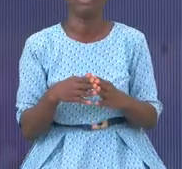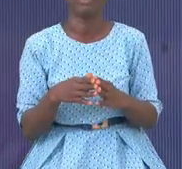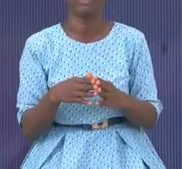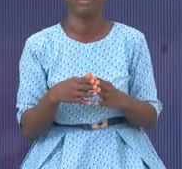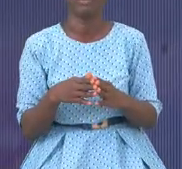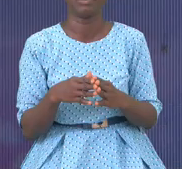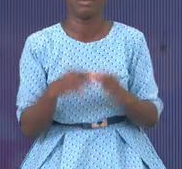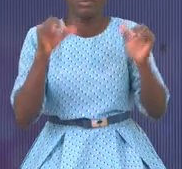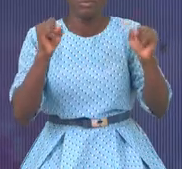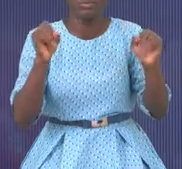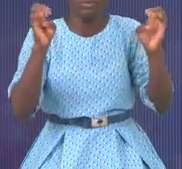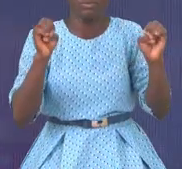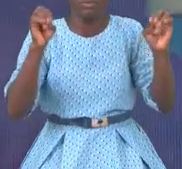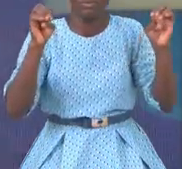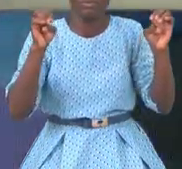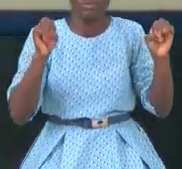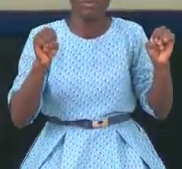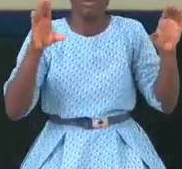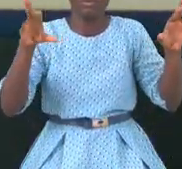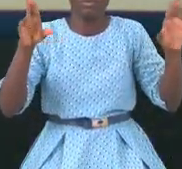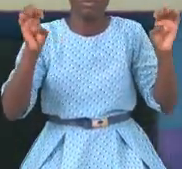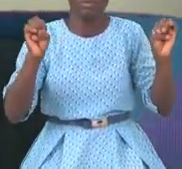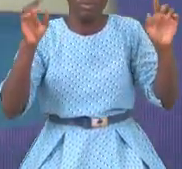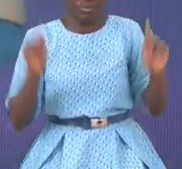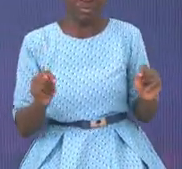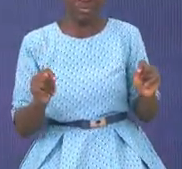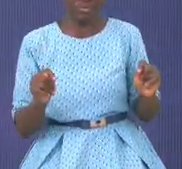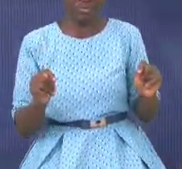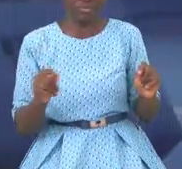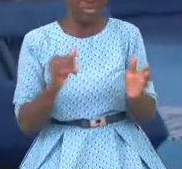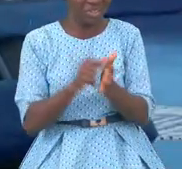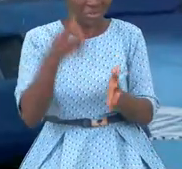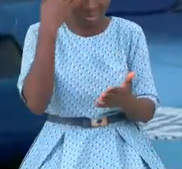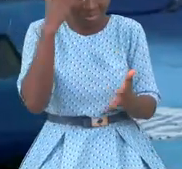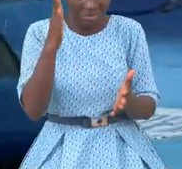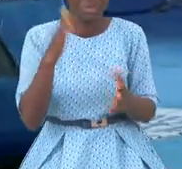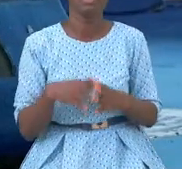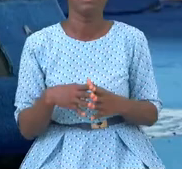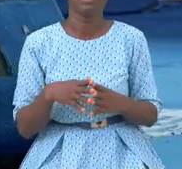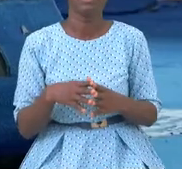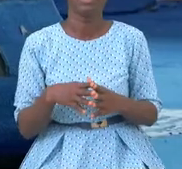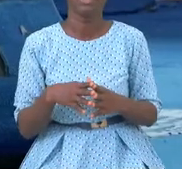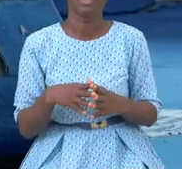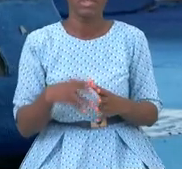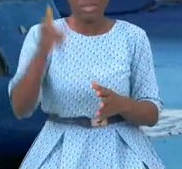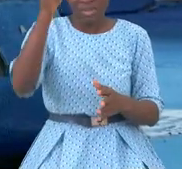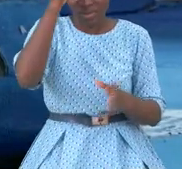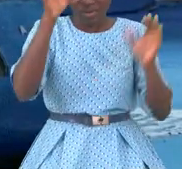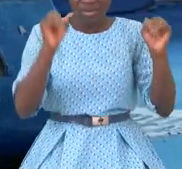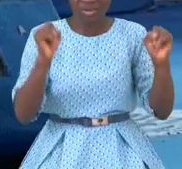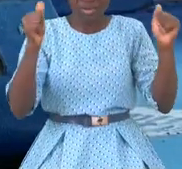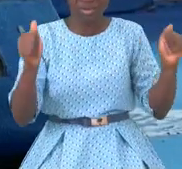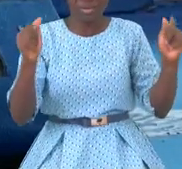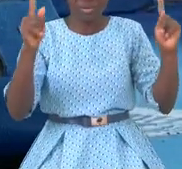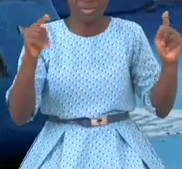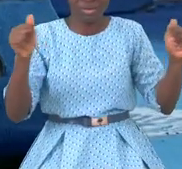called the devil. He has lost heaven. Because he was there at